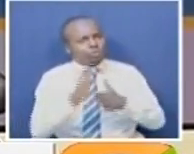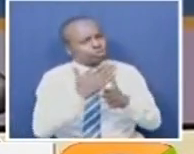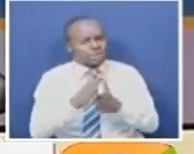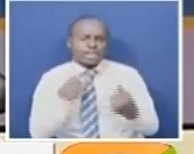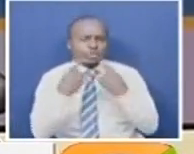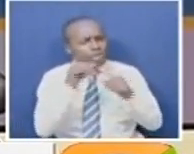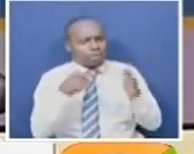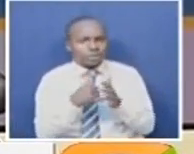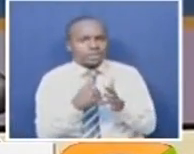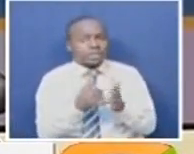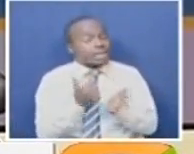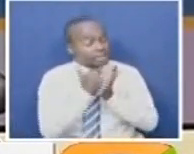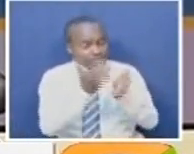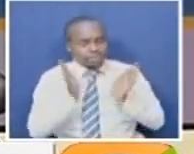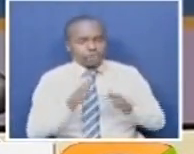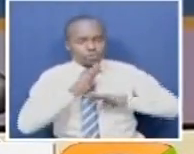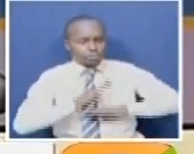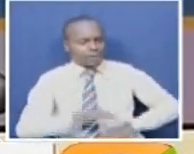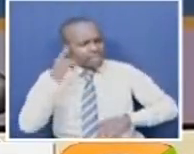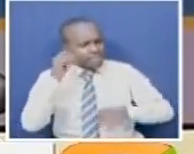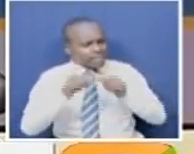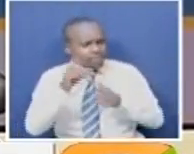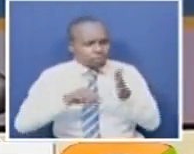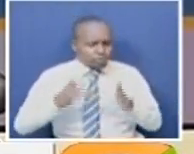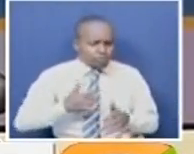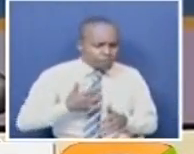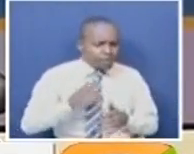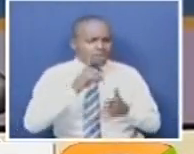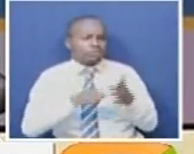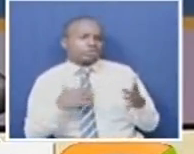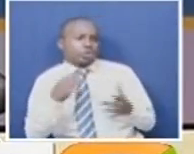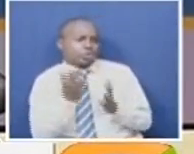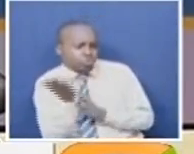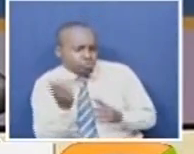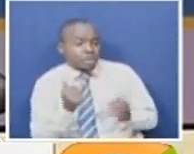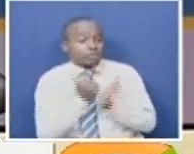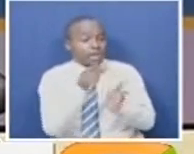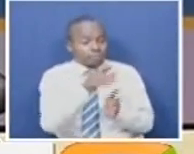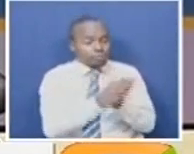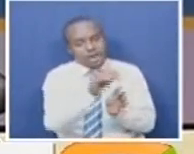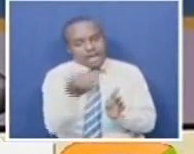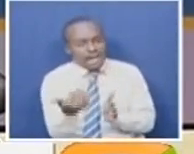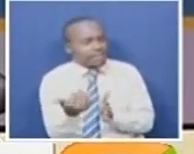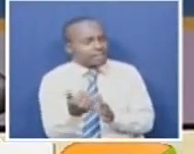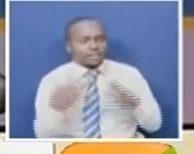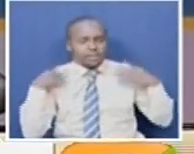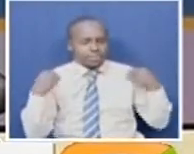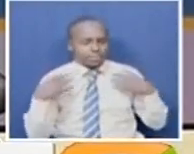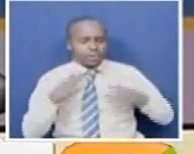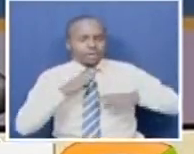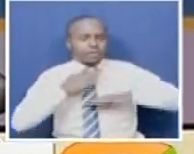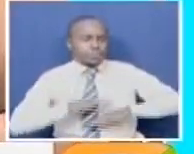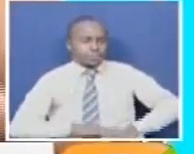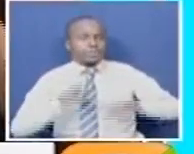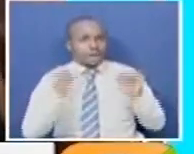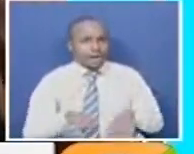talk about it. It really does help. Speak yeah. about what you've been feeling, what you've gone through. It will help you and others. It's extremely therapeutic.